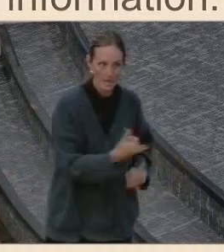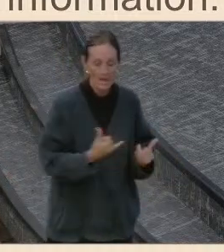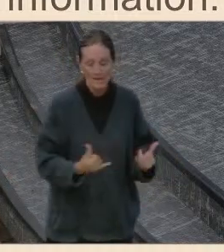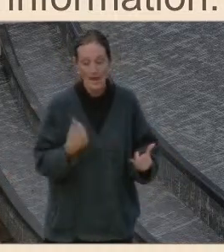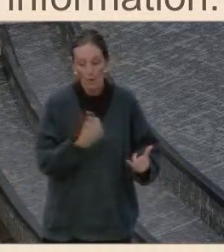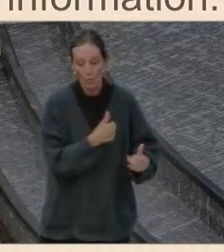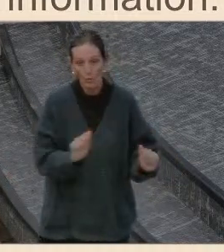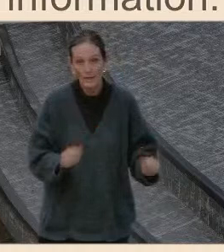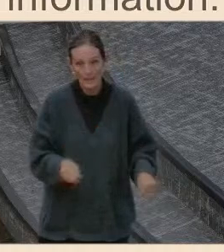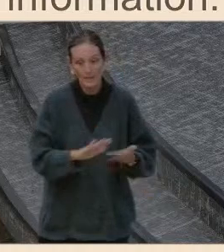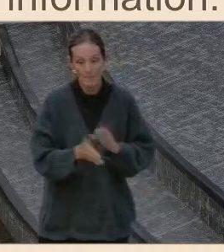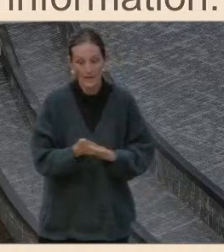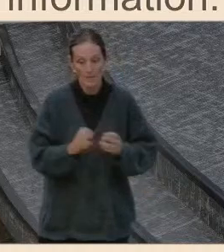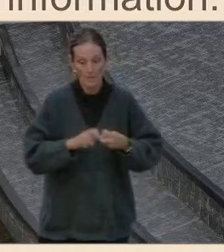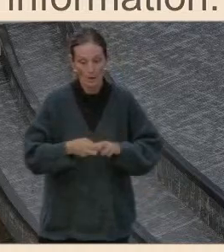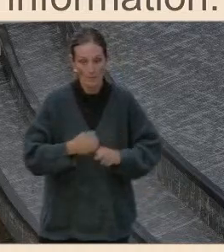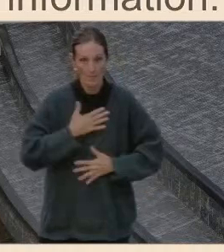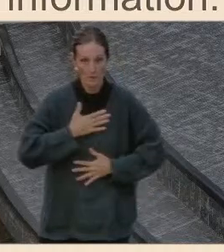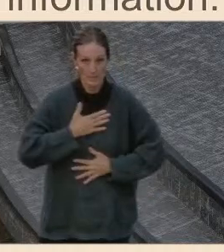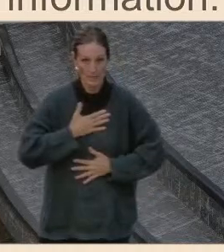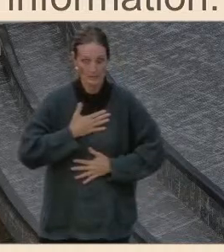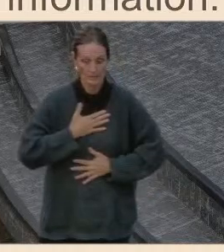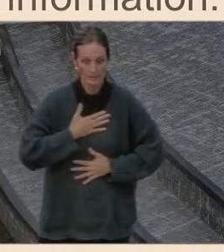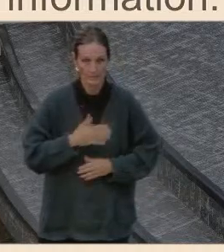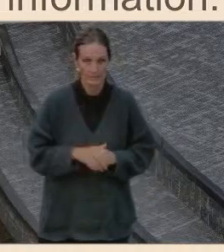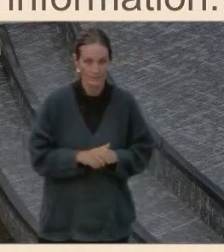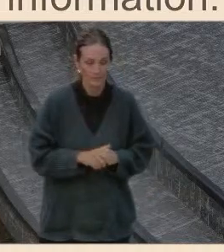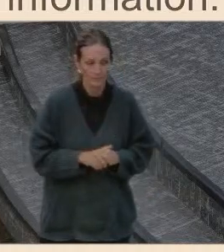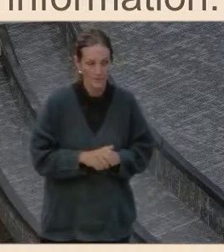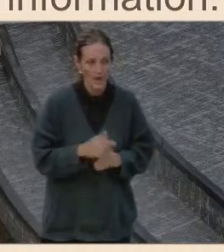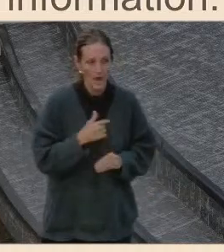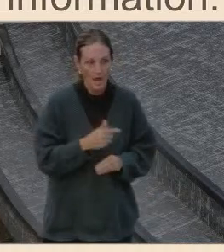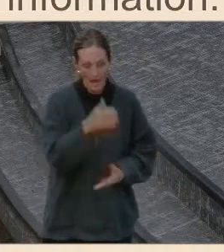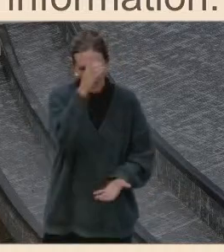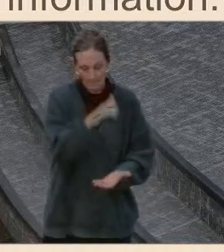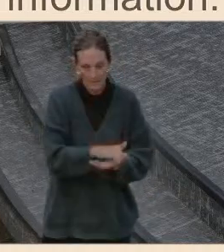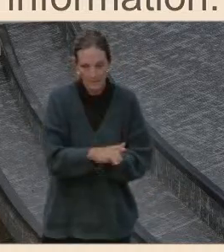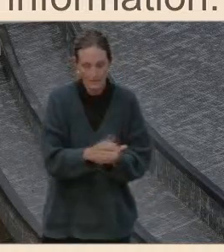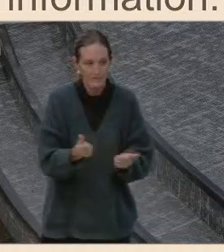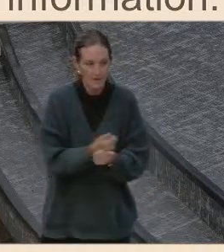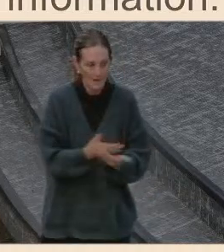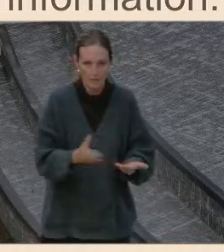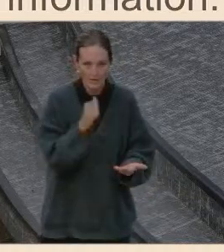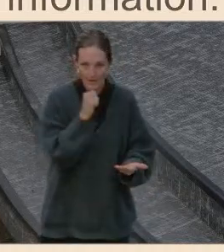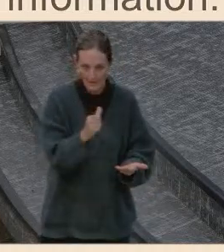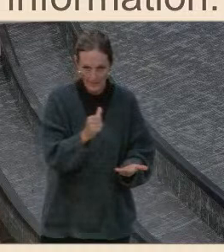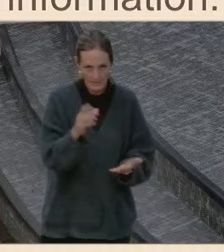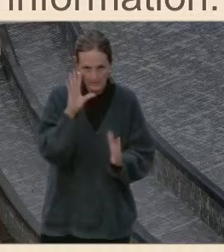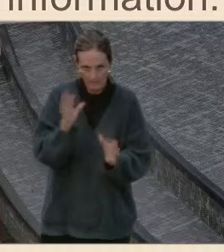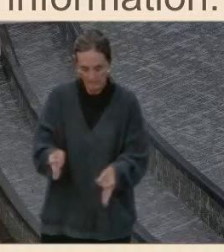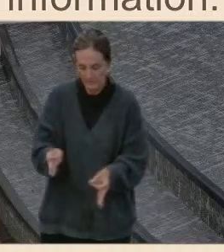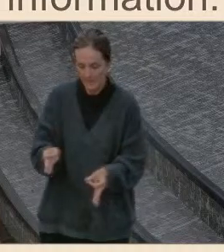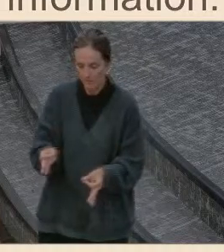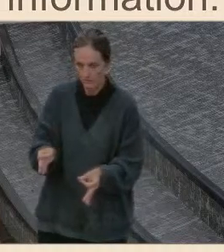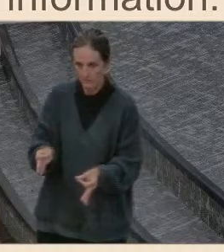if we're not careful. And I'm a firm believer of that. Everything is not settled at the courthouse.